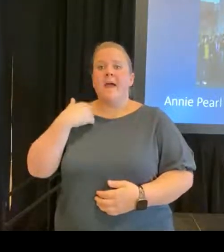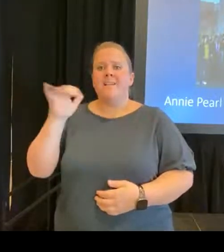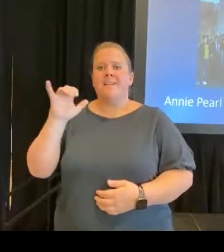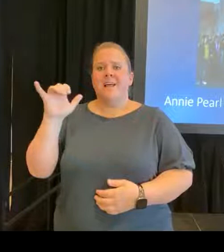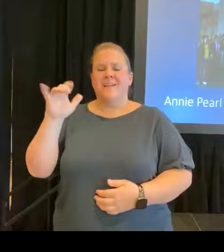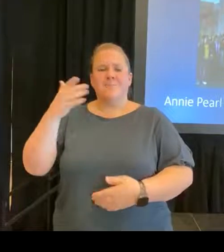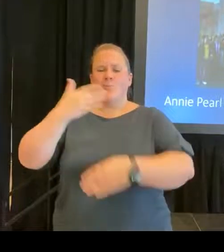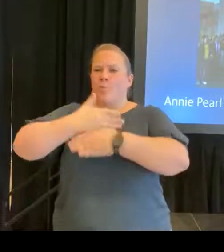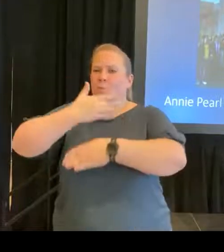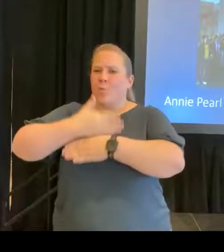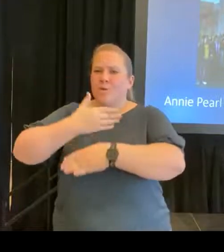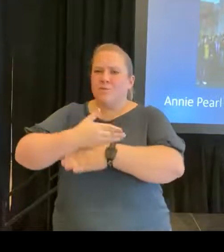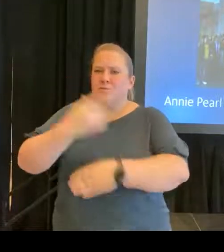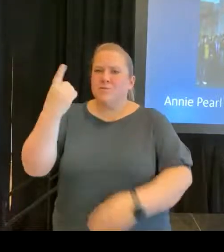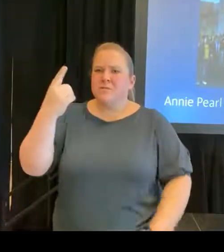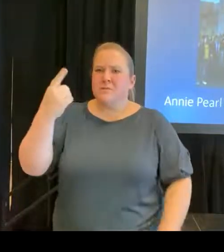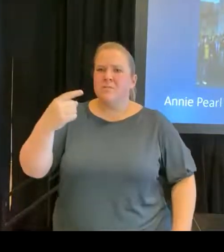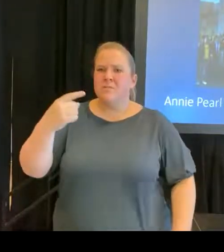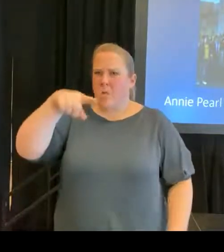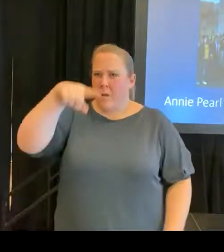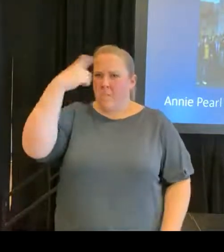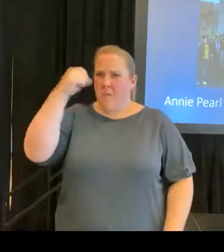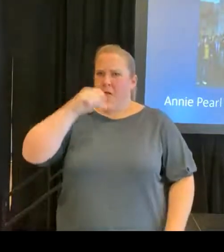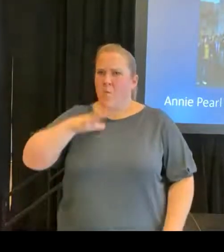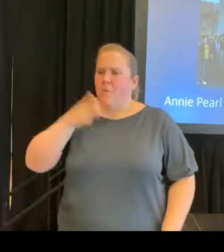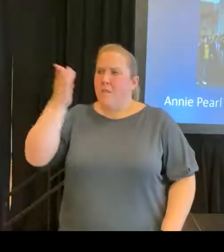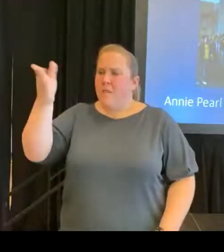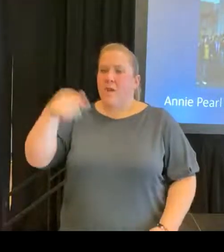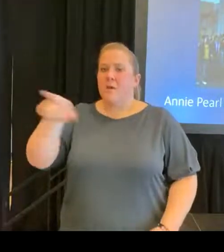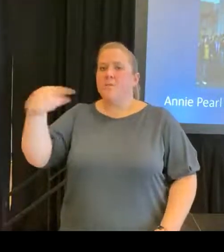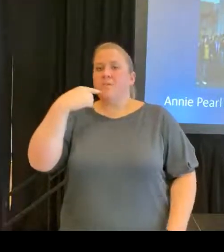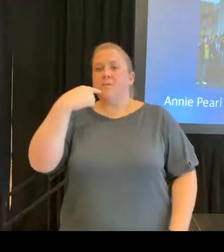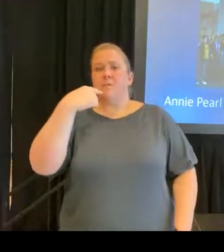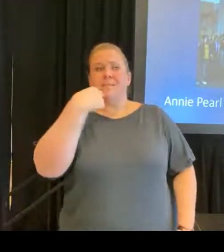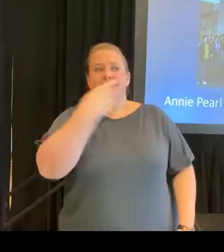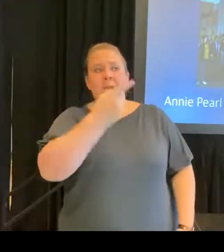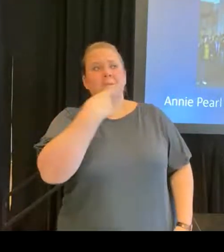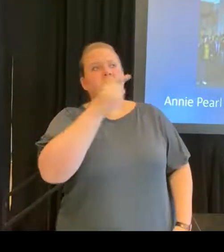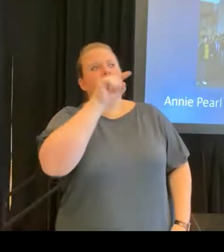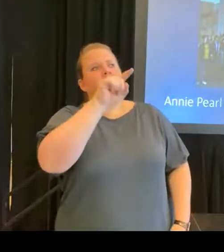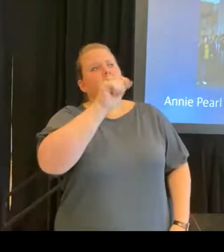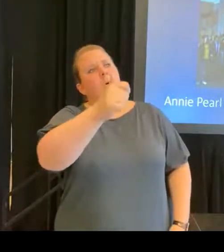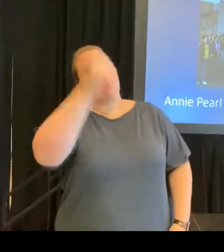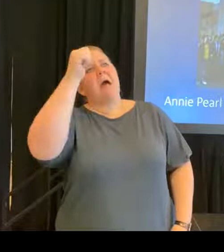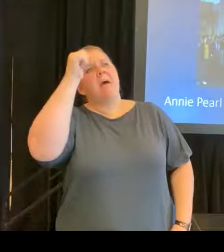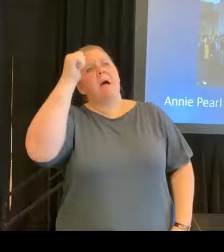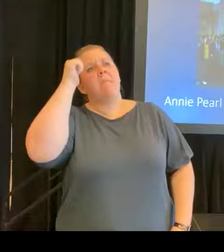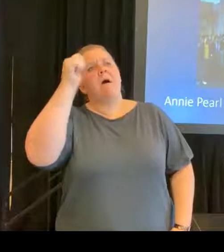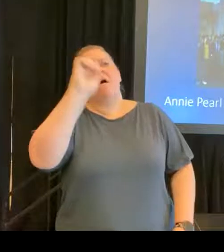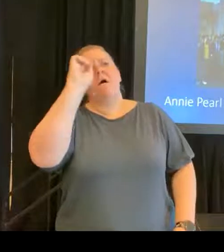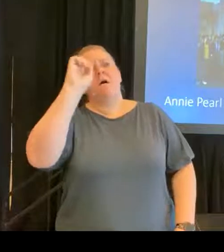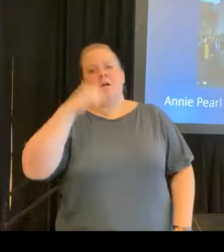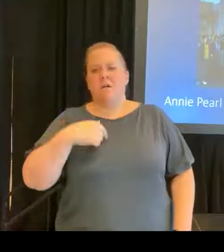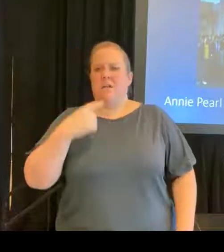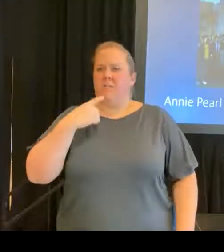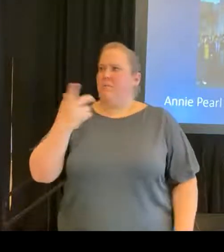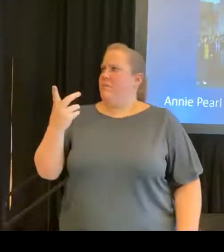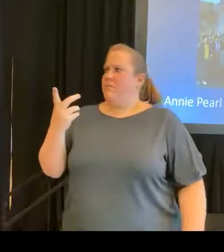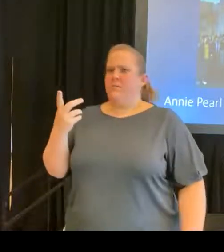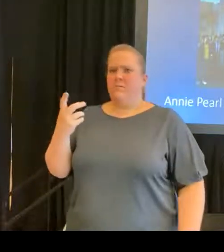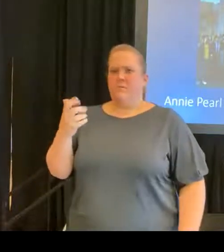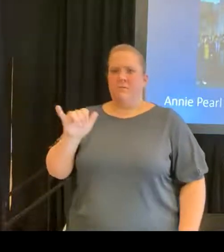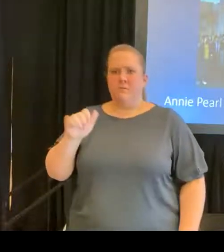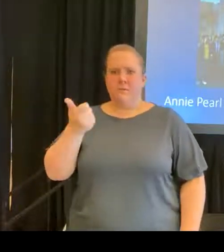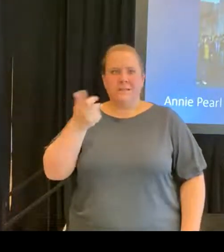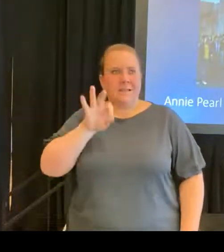a window or something where a black lady was back there. And she kept telling me to go to the back of the building. It's